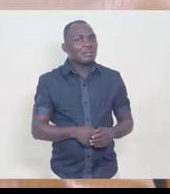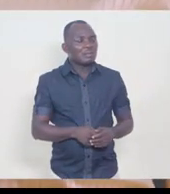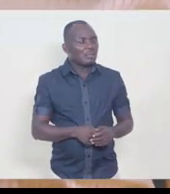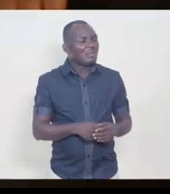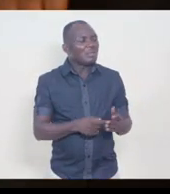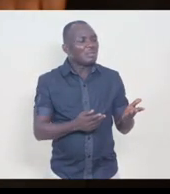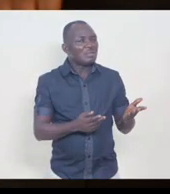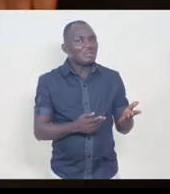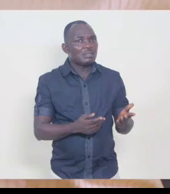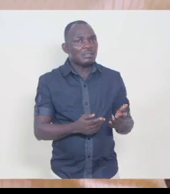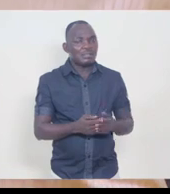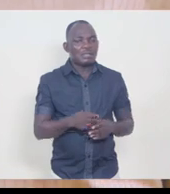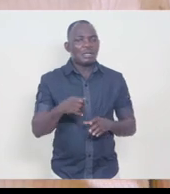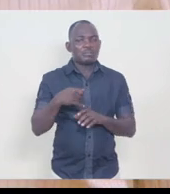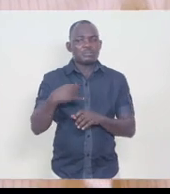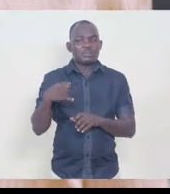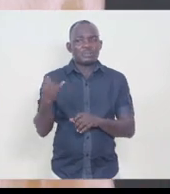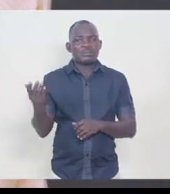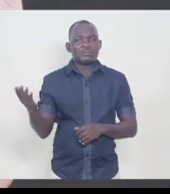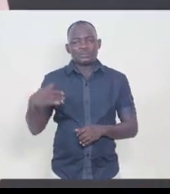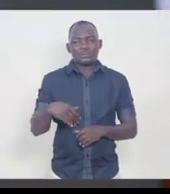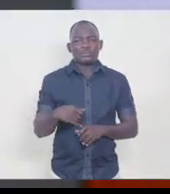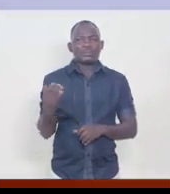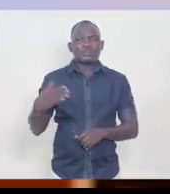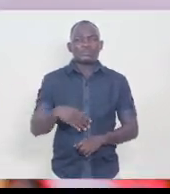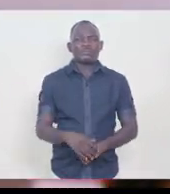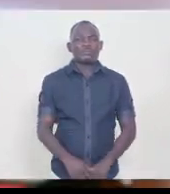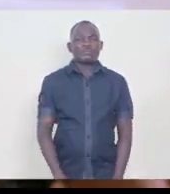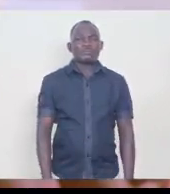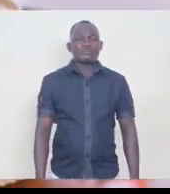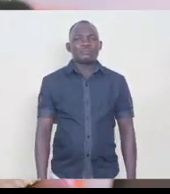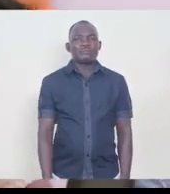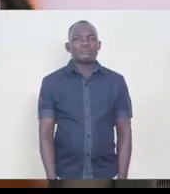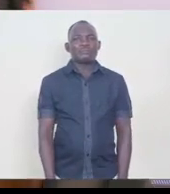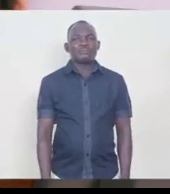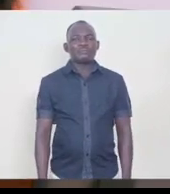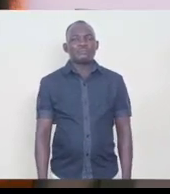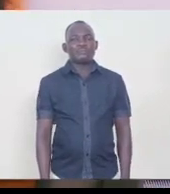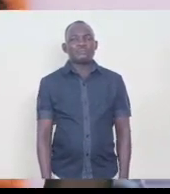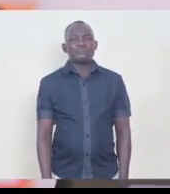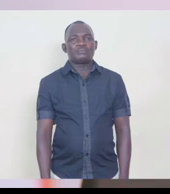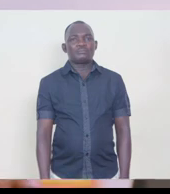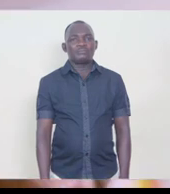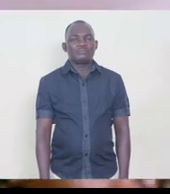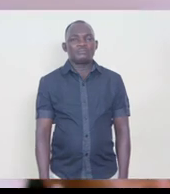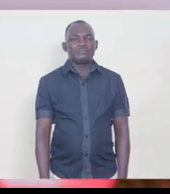What? The pen. Oh, he lay. I'm gonna kill her someday.